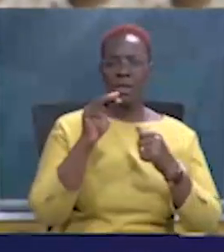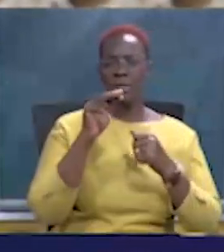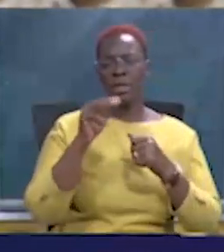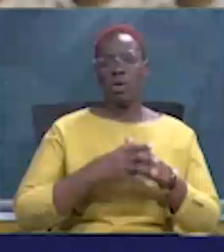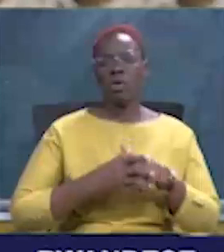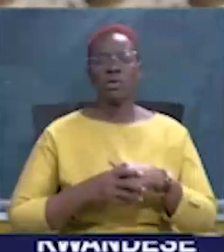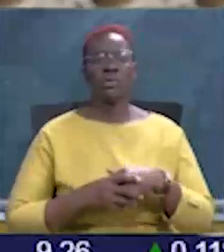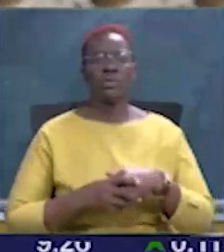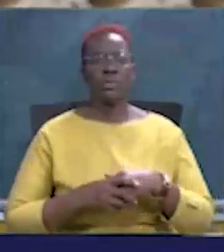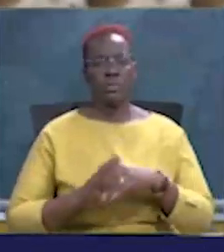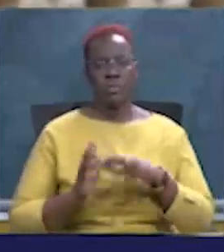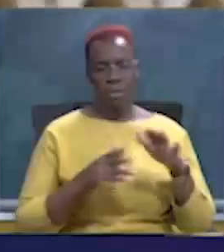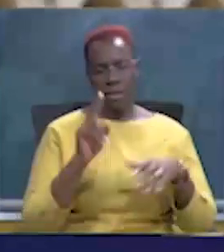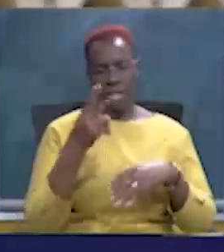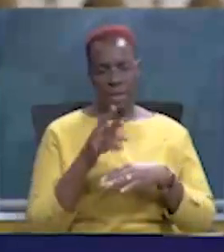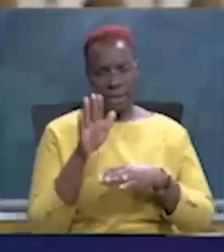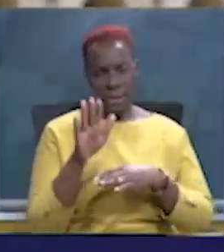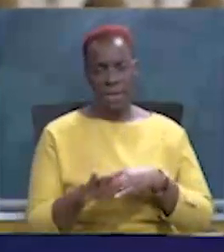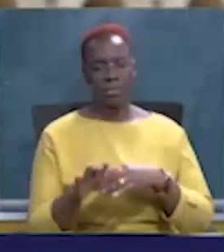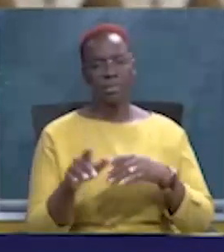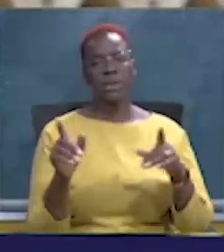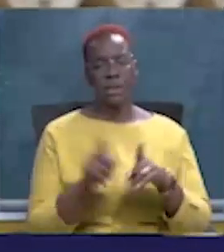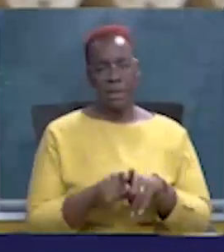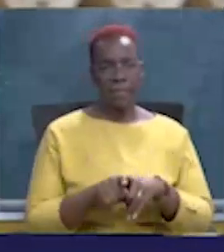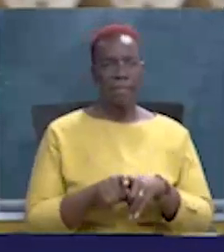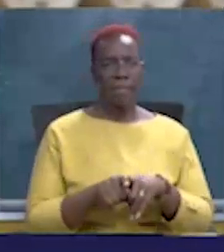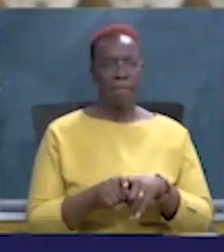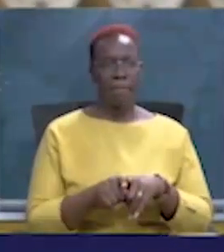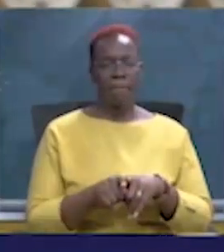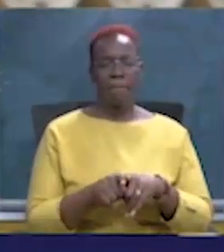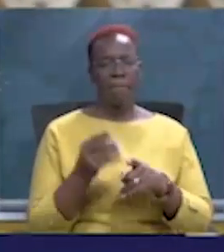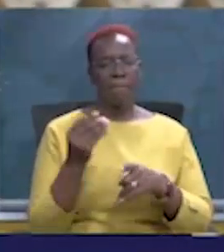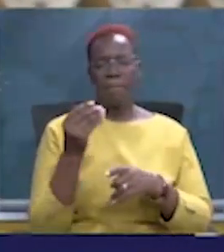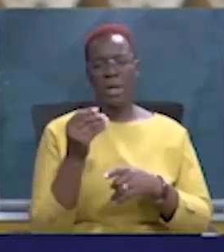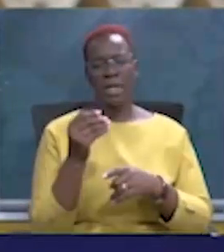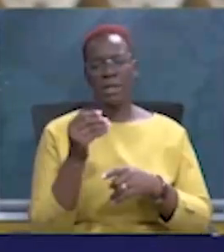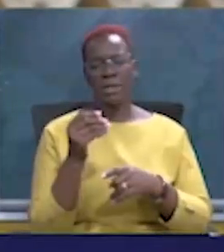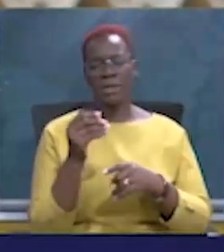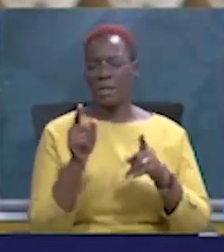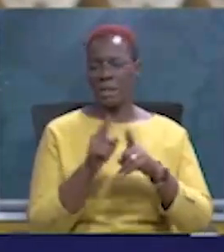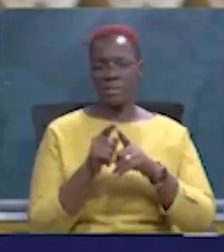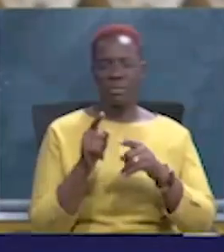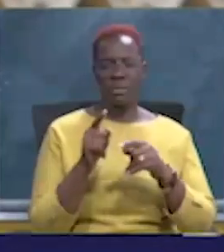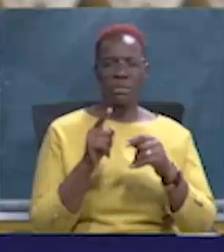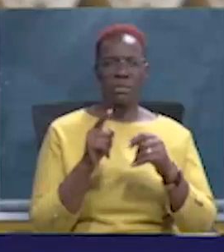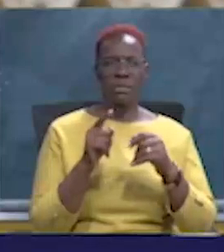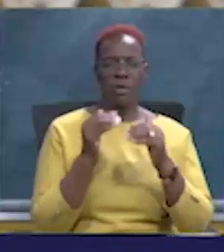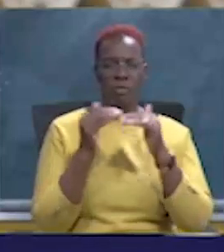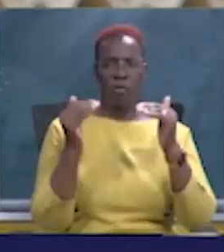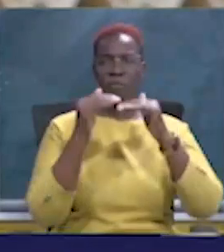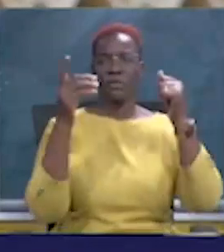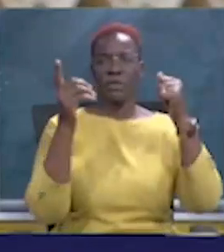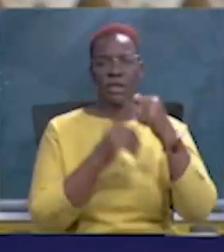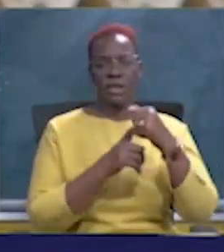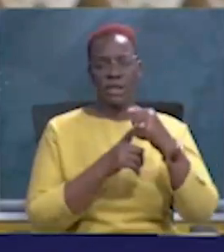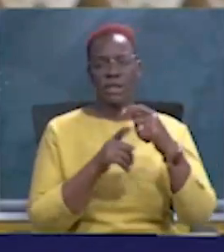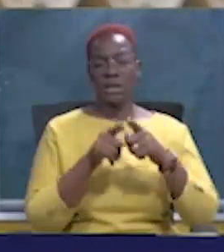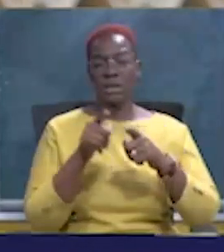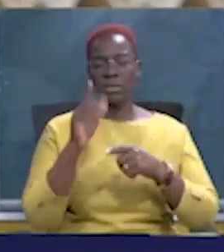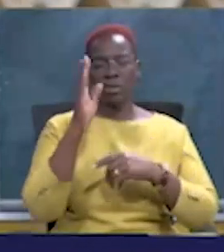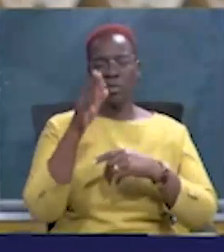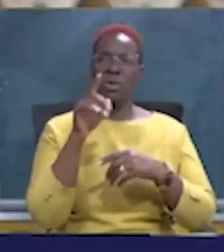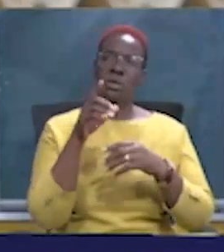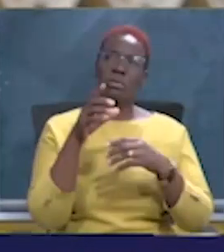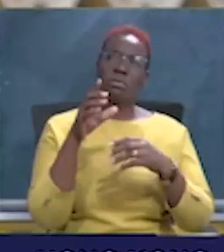shillings, and the second one is also the same amount. It will be exactly six floors, and it will take